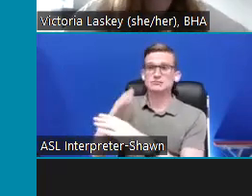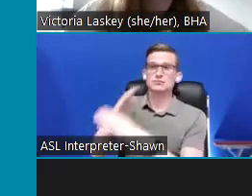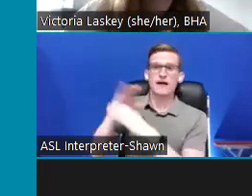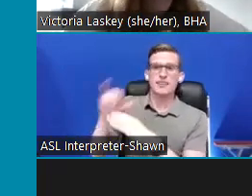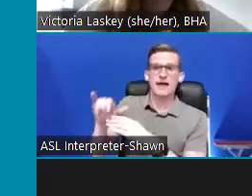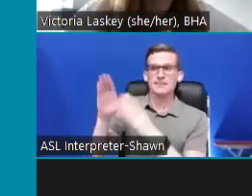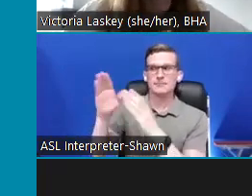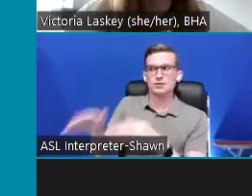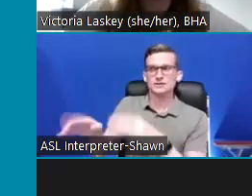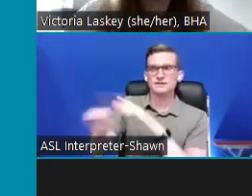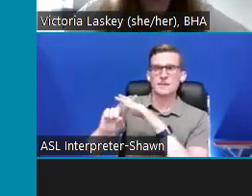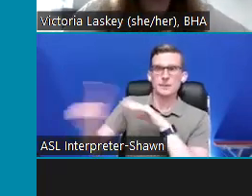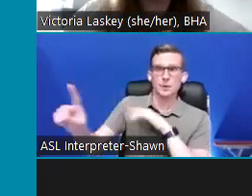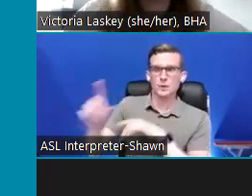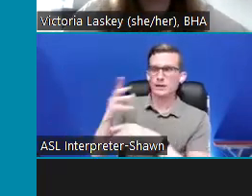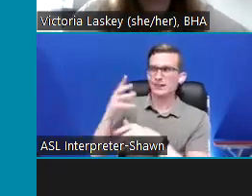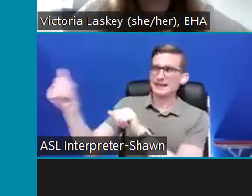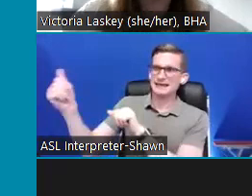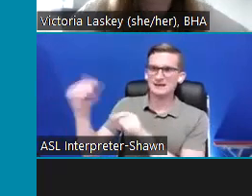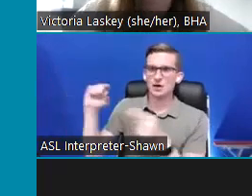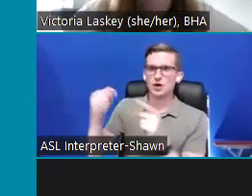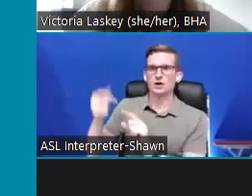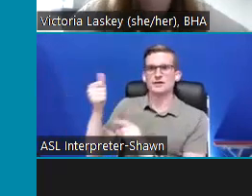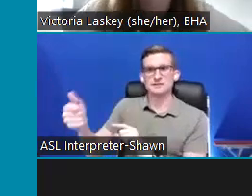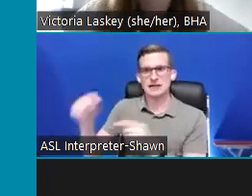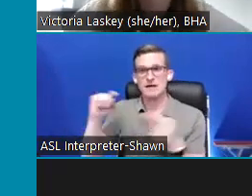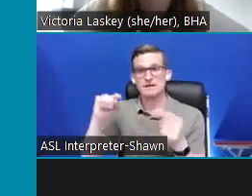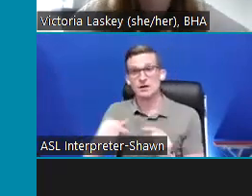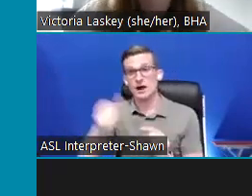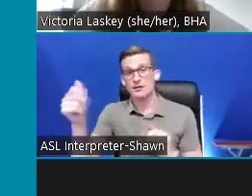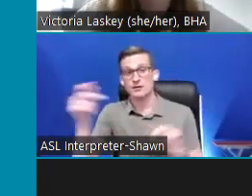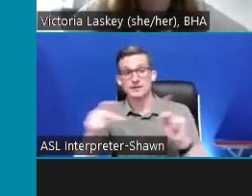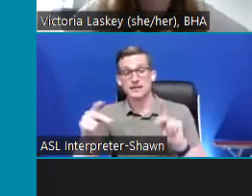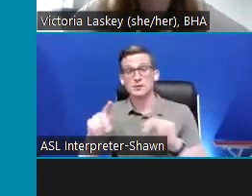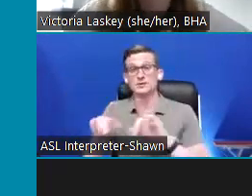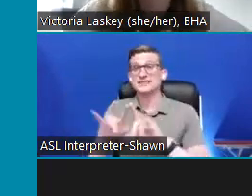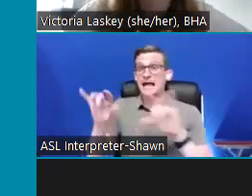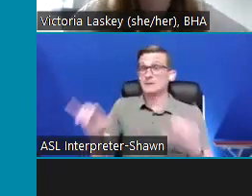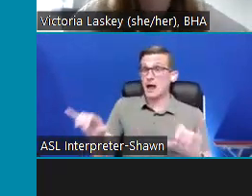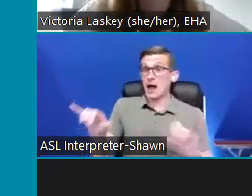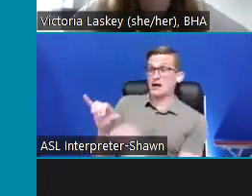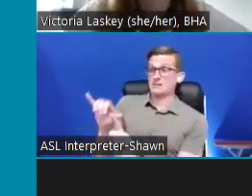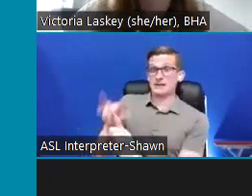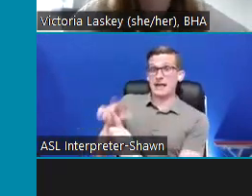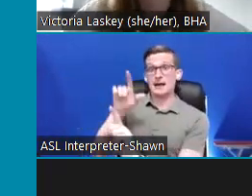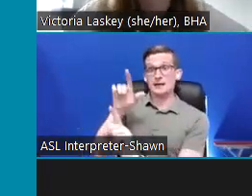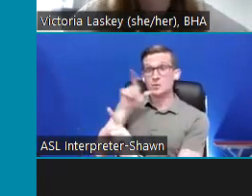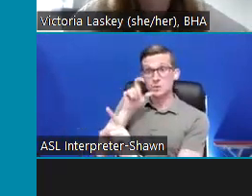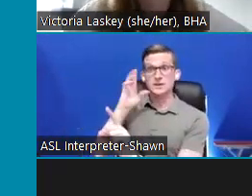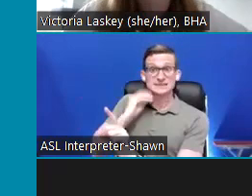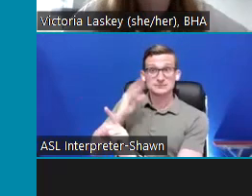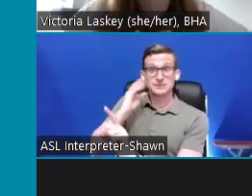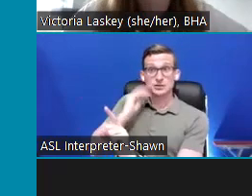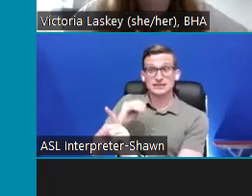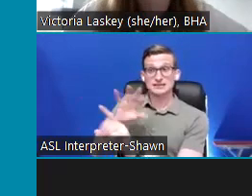someone else. It can also be a very traumatic event for a person to be restrained